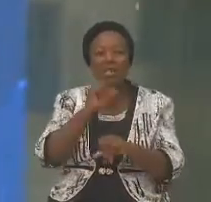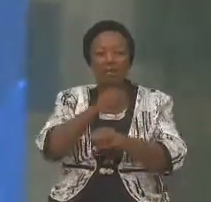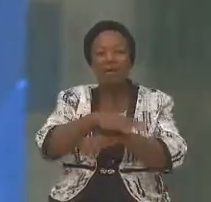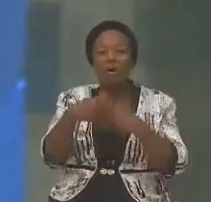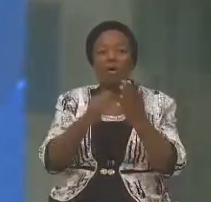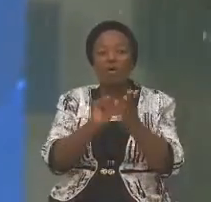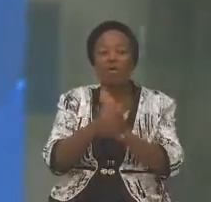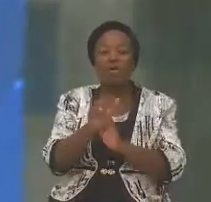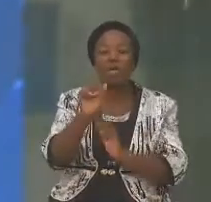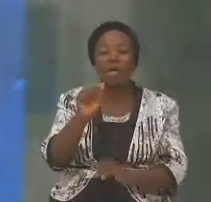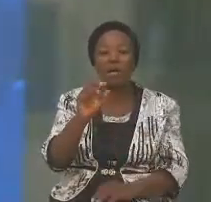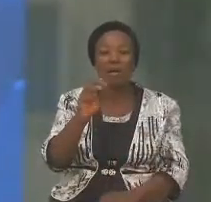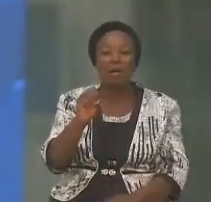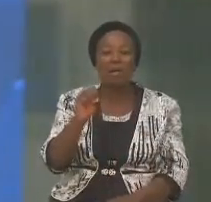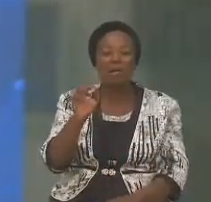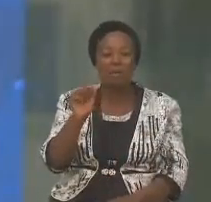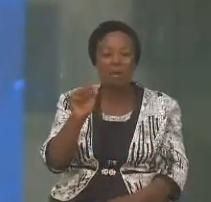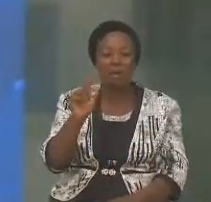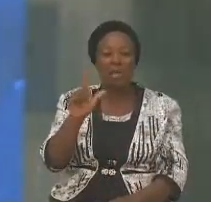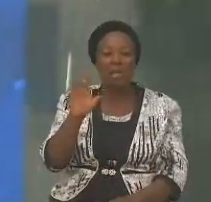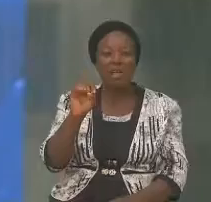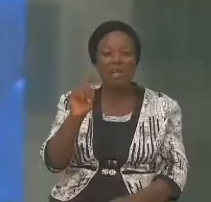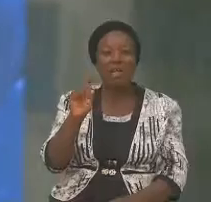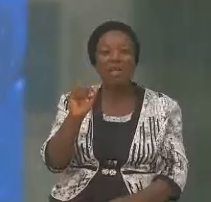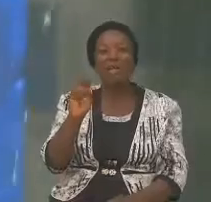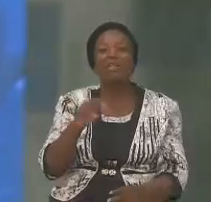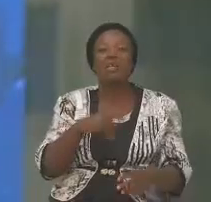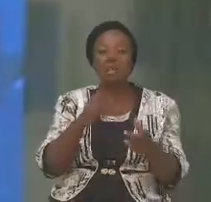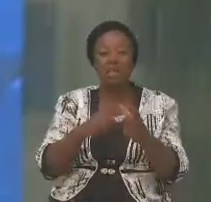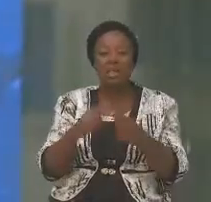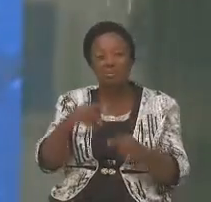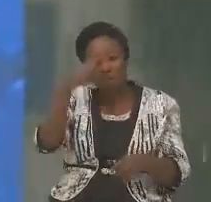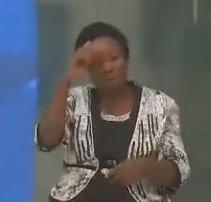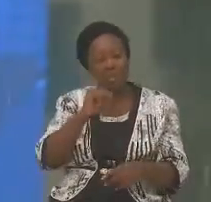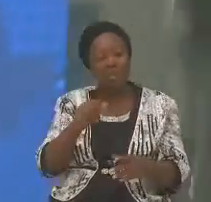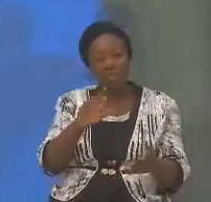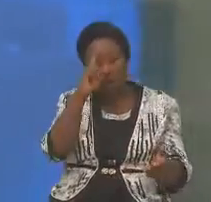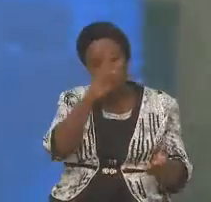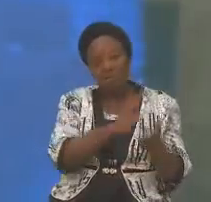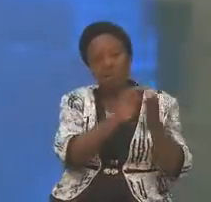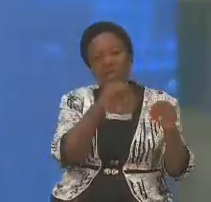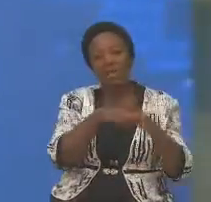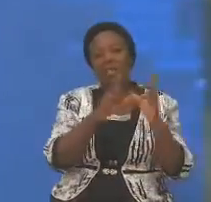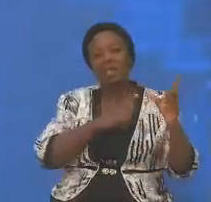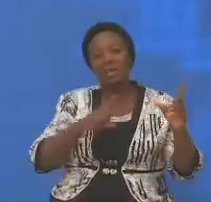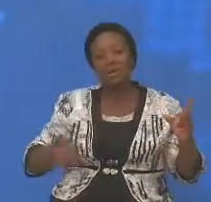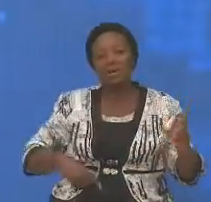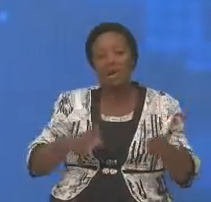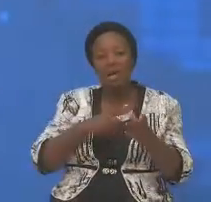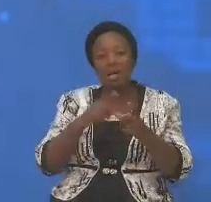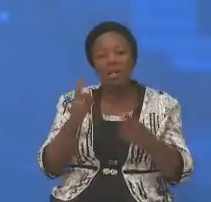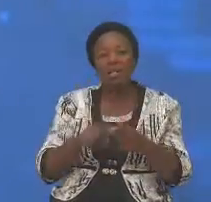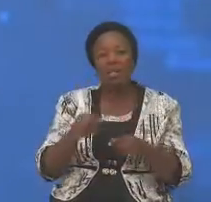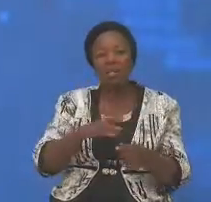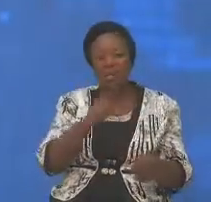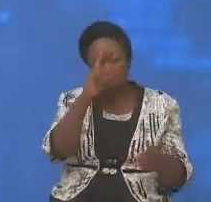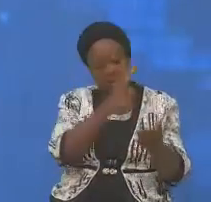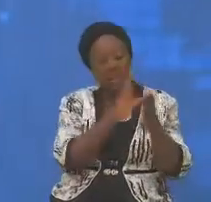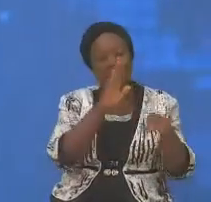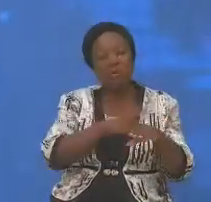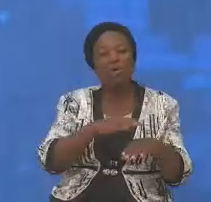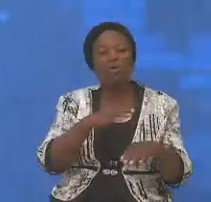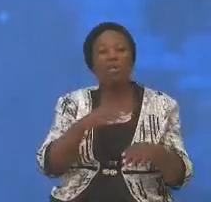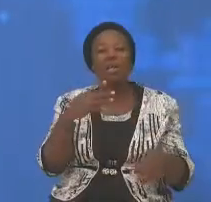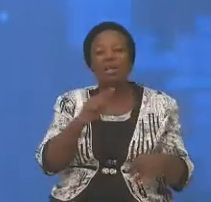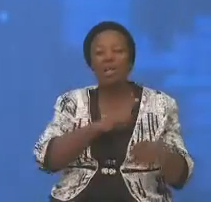Joshua conquered all those Amalekites, because they trusted in the Lord and they pointed the